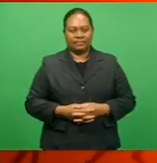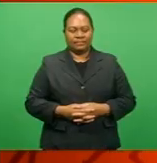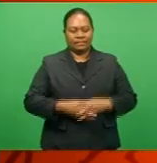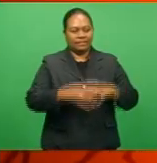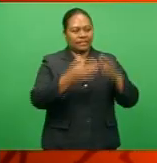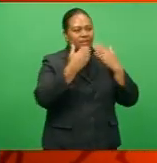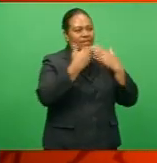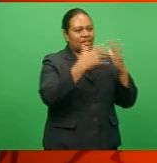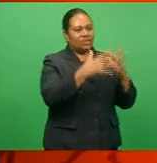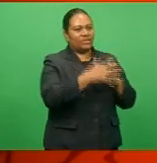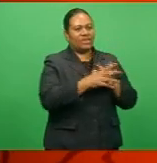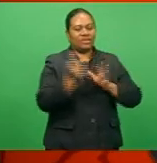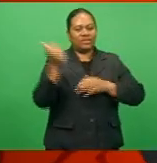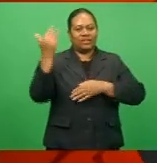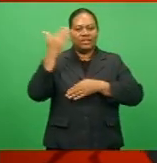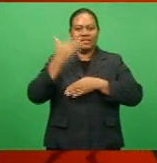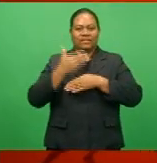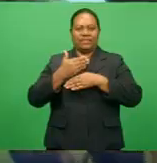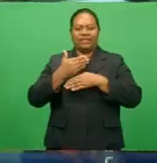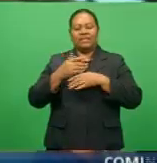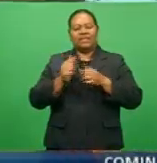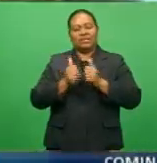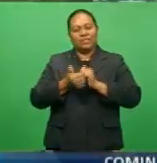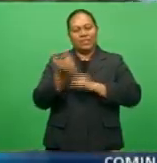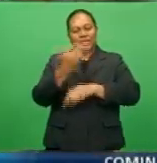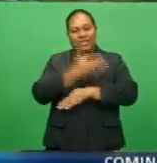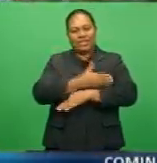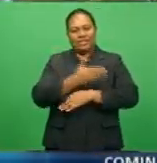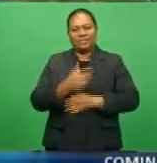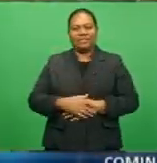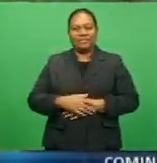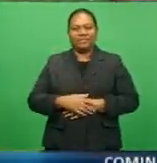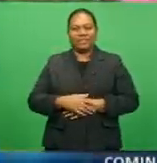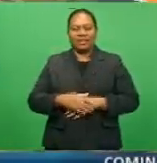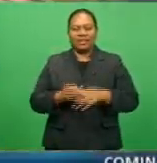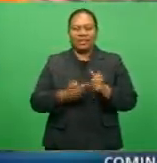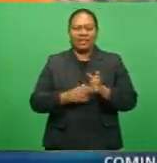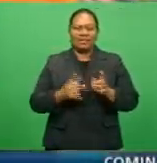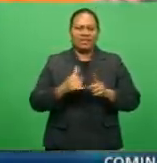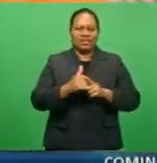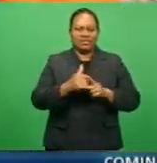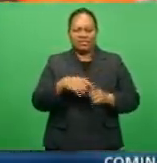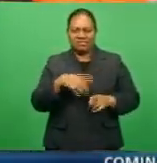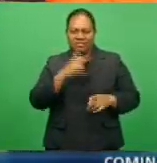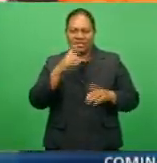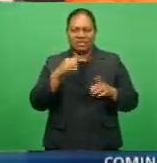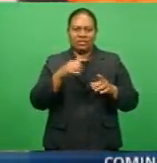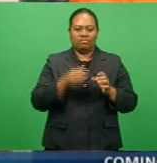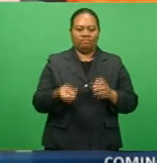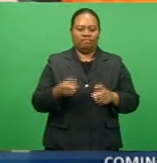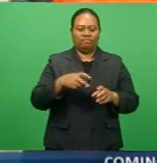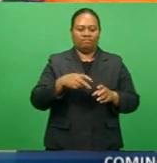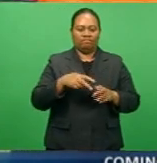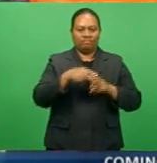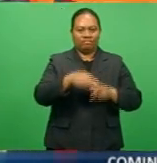Naka Whitney, and good evening in sports tonight. Highlanders out to stop Stallions.